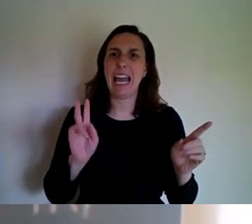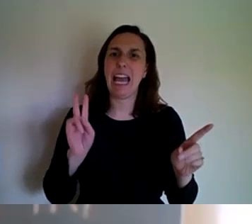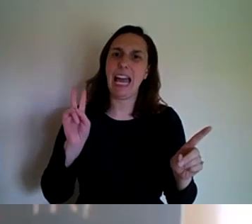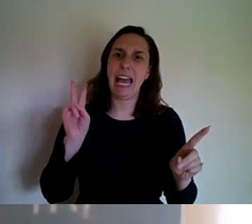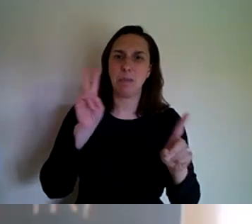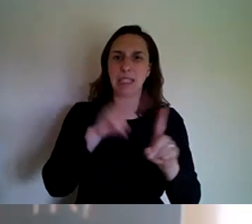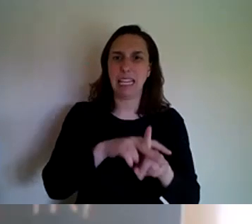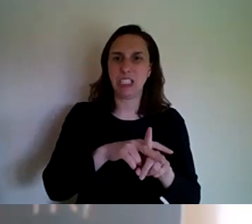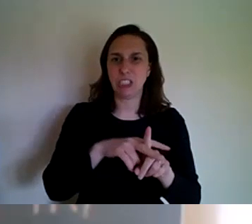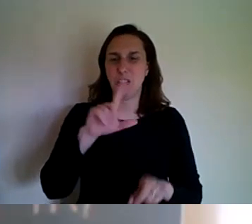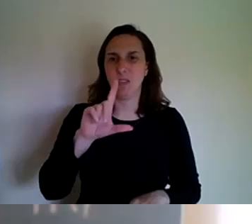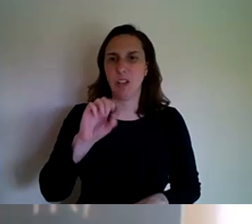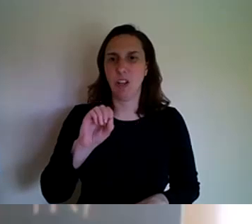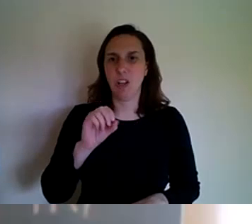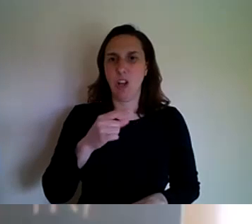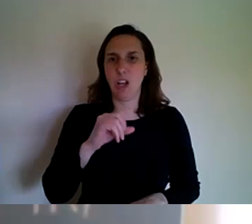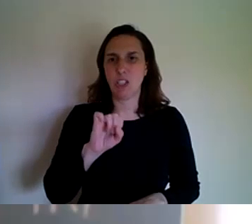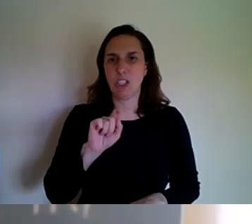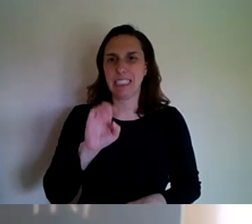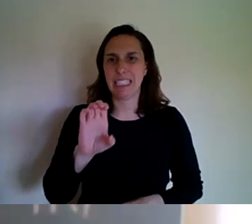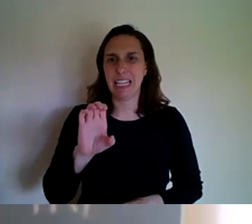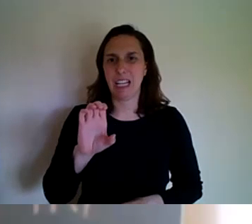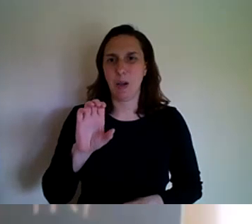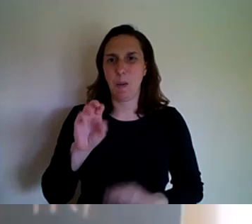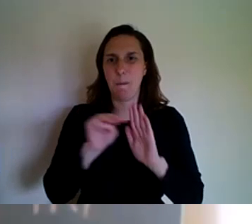of logistic models.